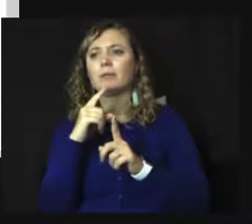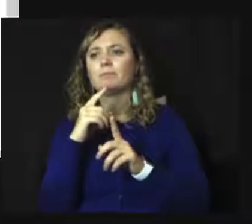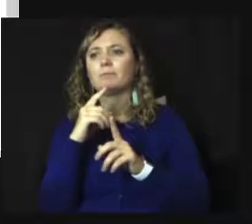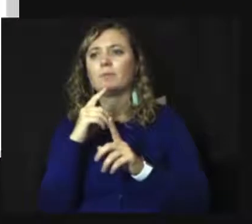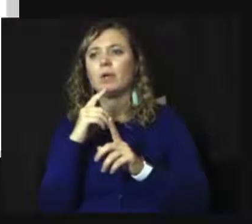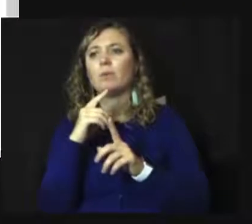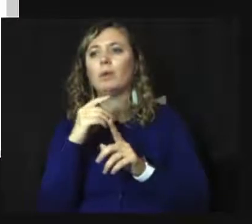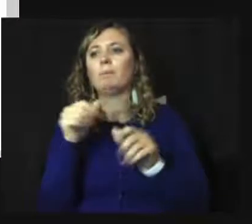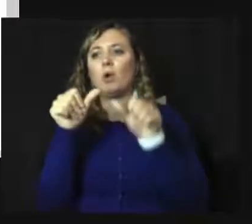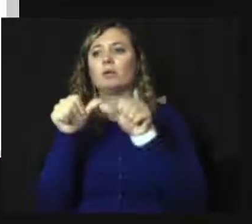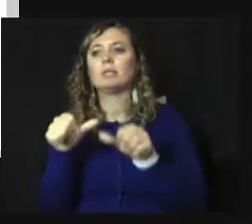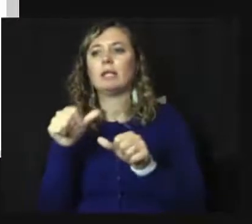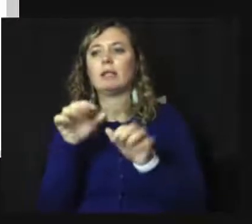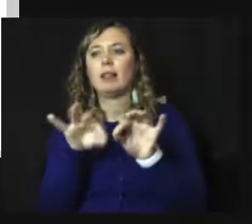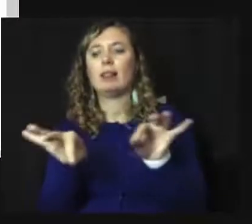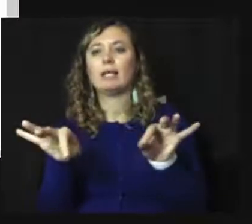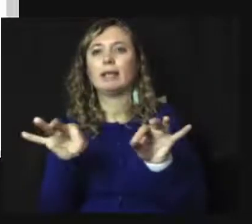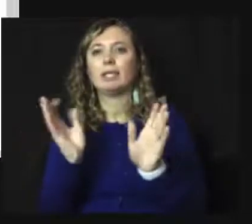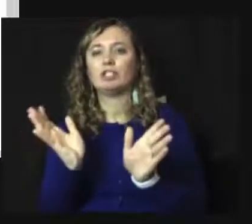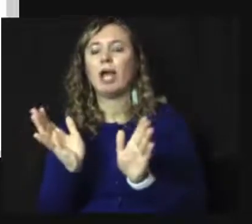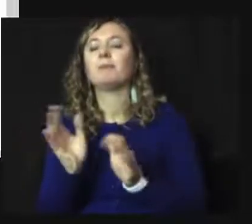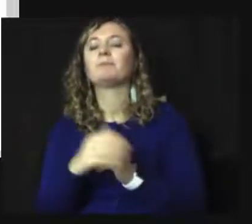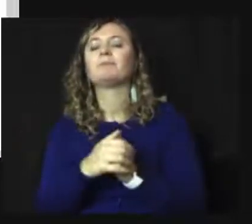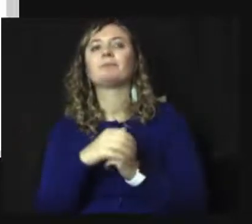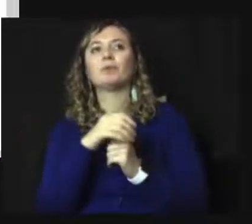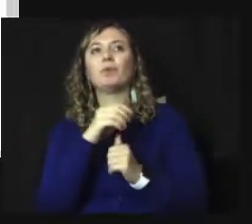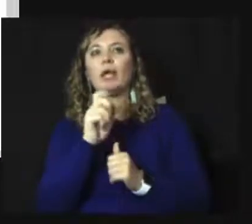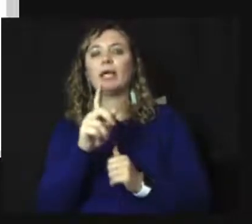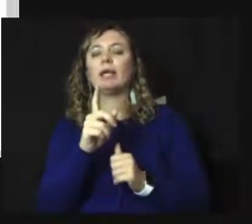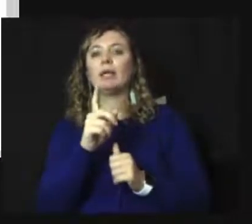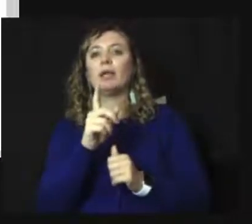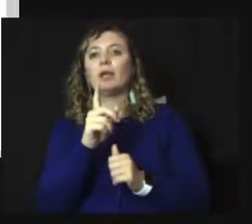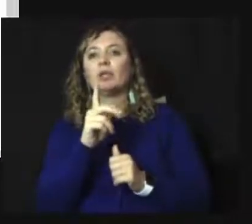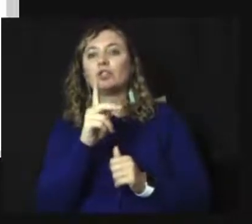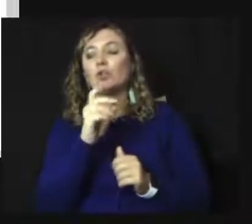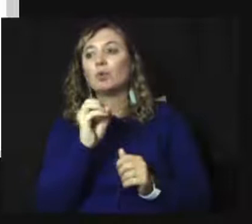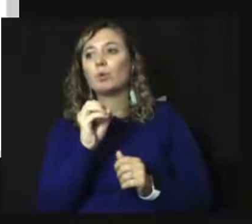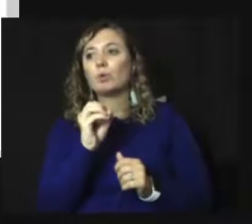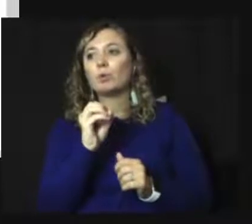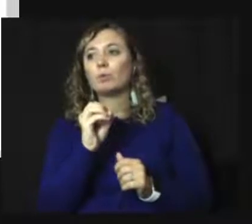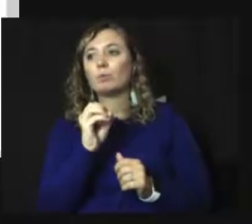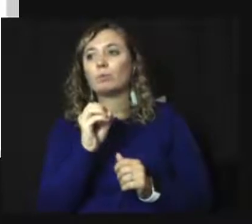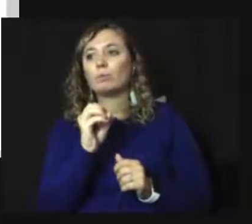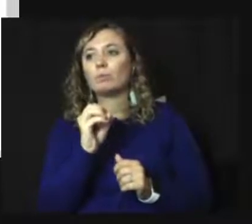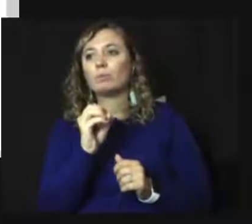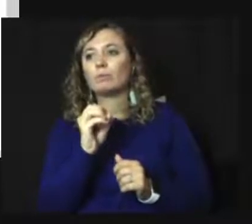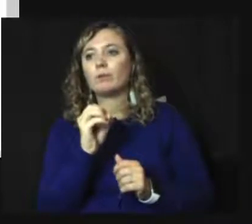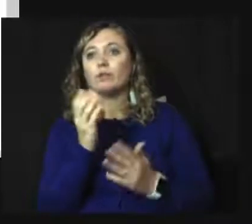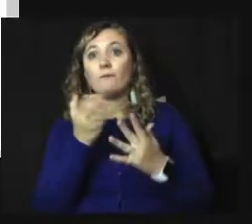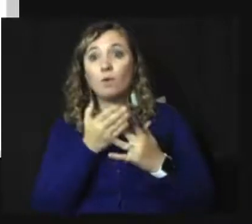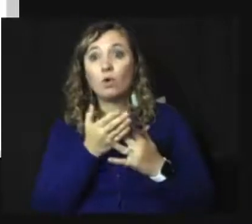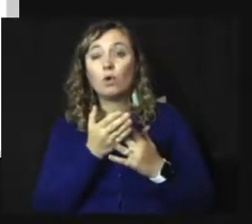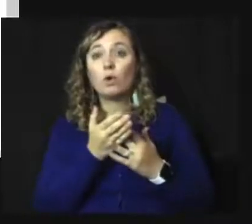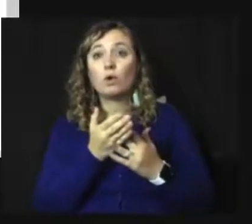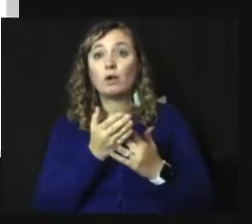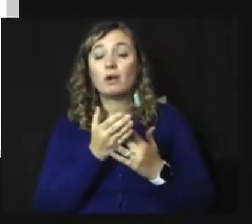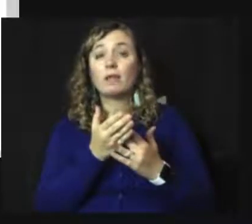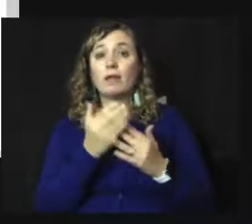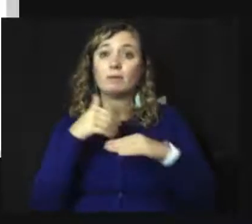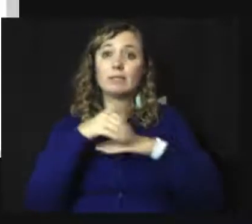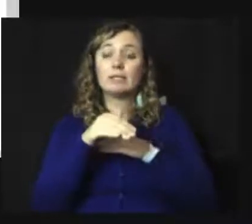Google folder. I honestly don't know where it came from, but it's got all of these resources about like being an autistic person. So if